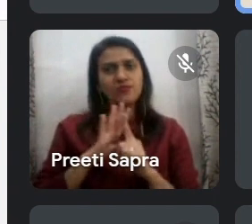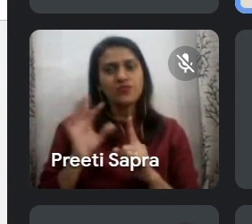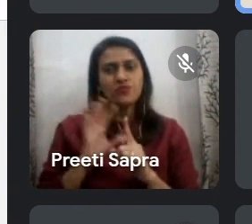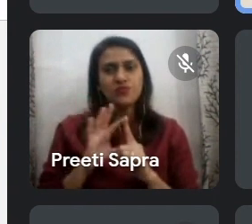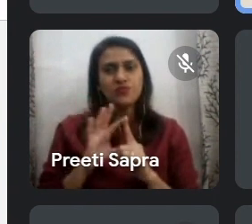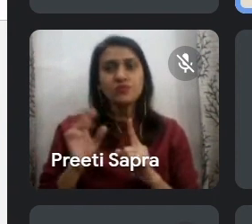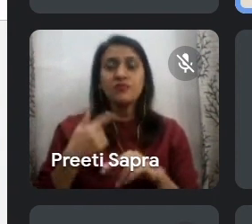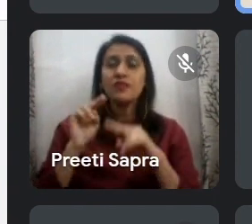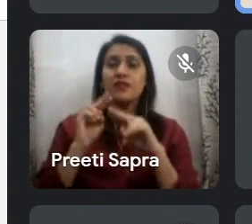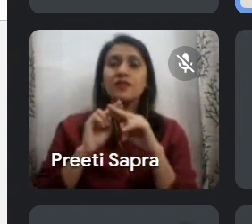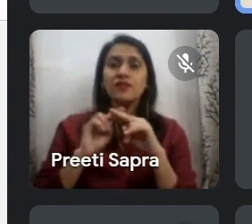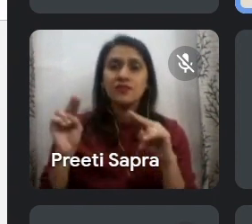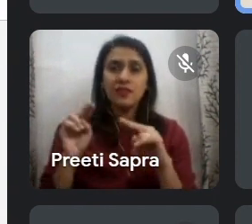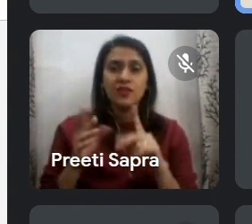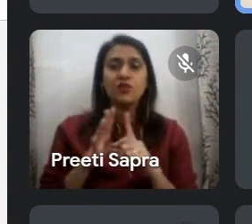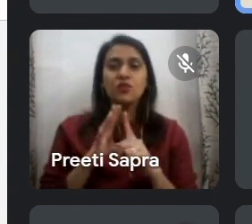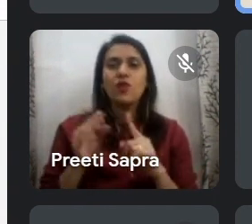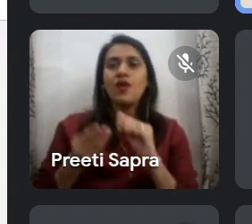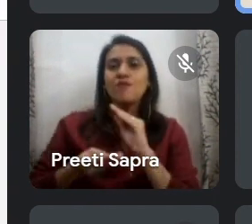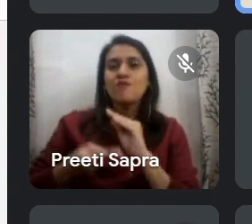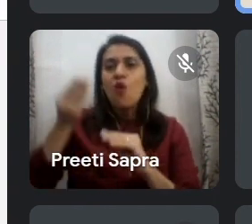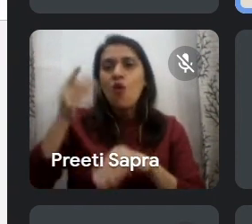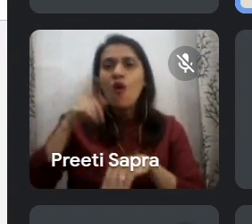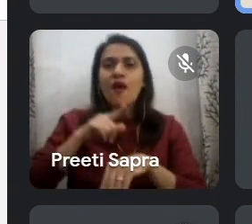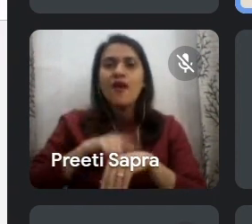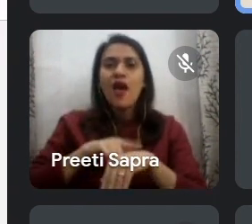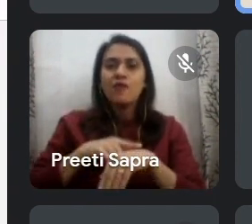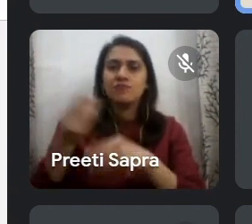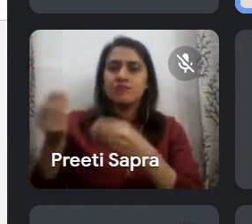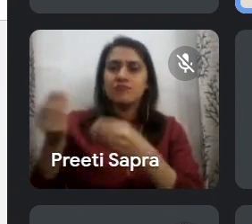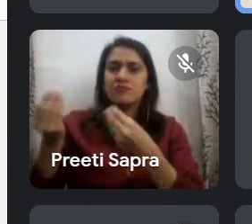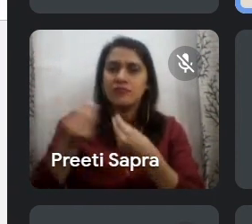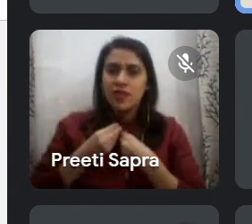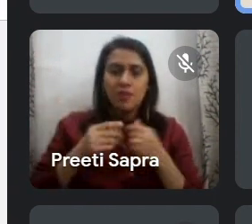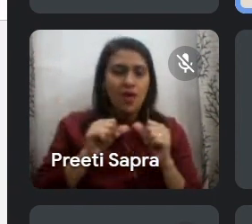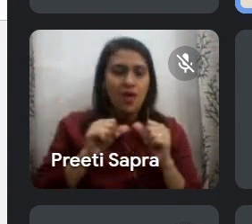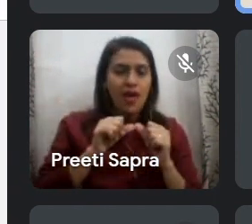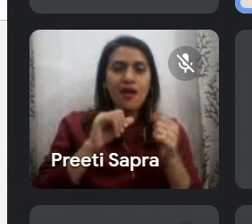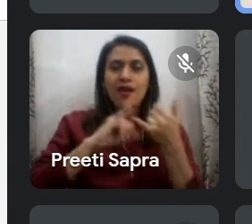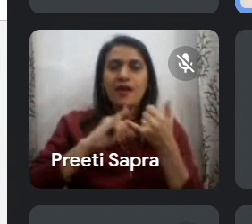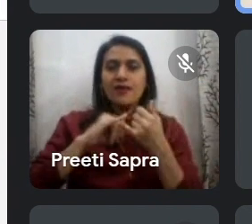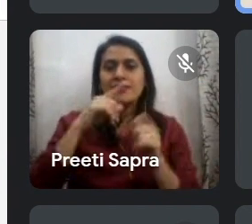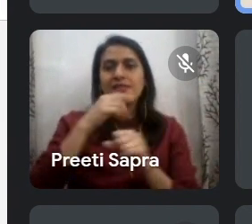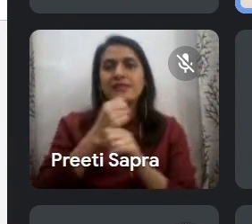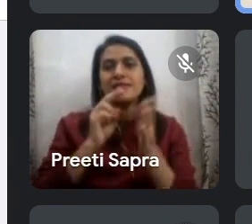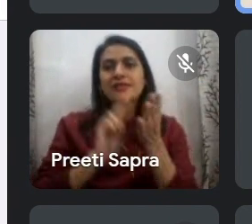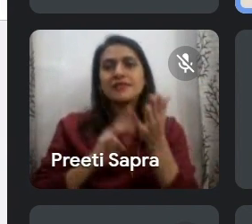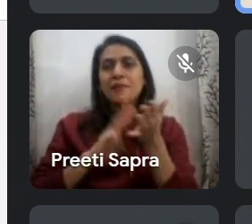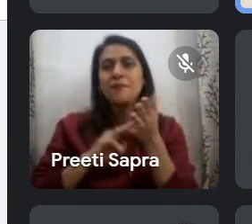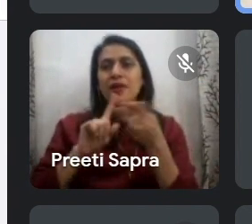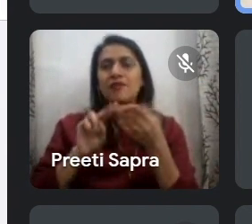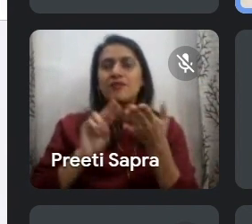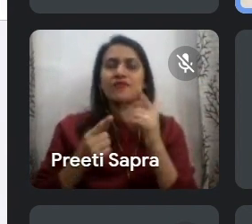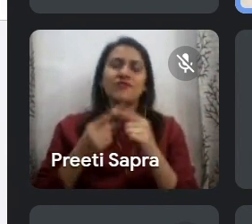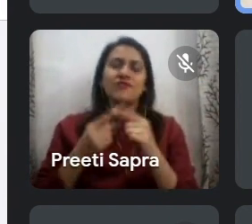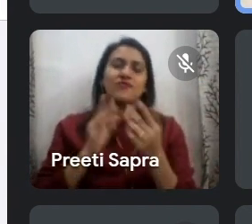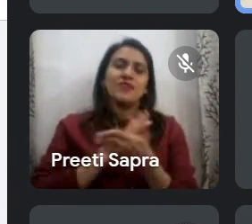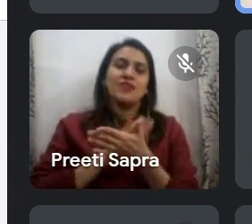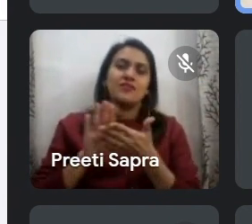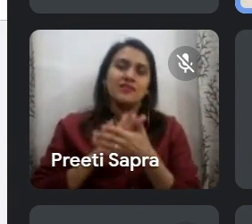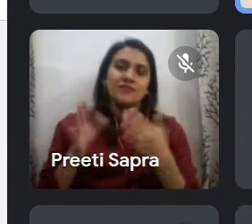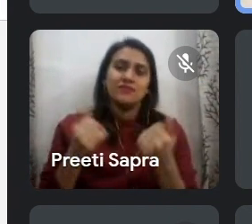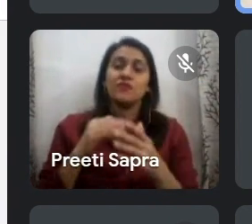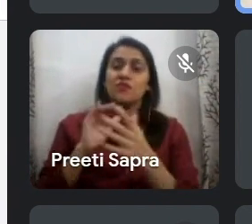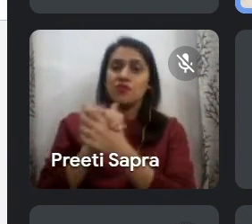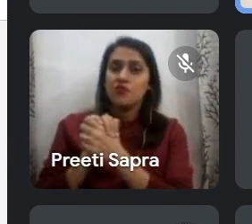finally I did get some extra time to finish my assignments and stuff, because it is getting very hectic for me. And then my friends who are in my college are